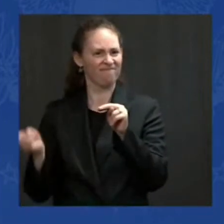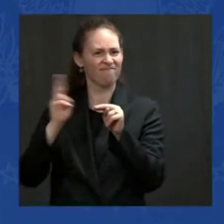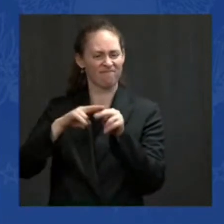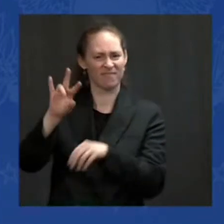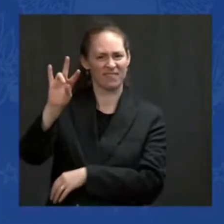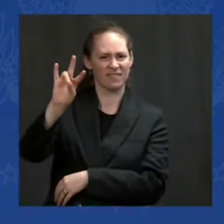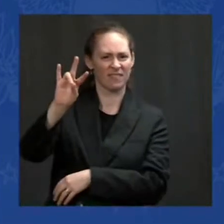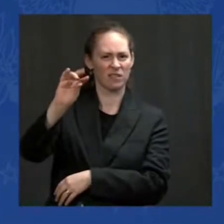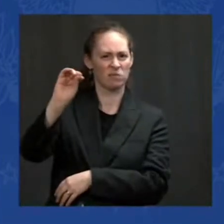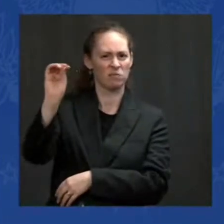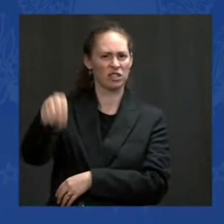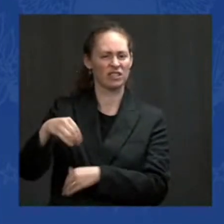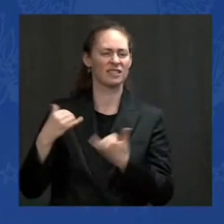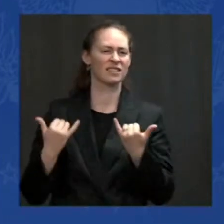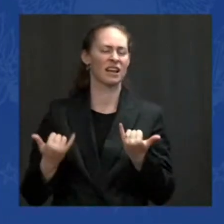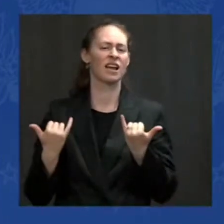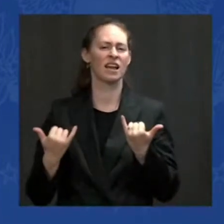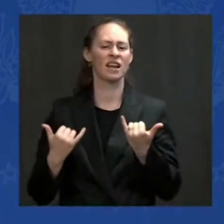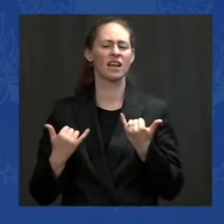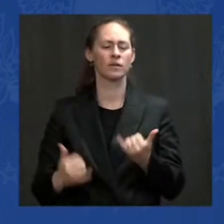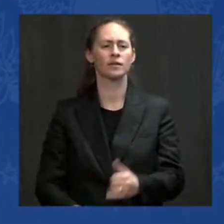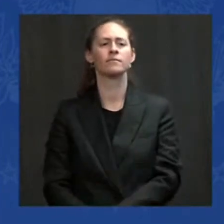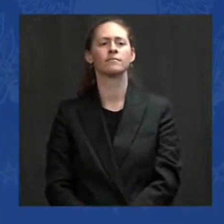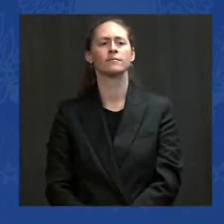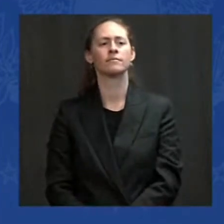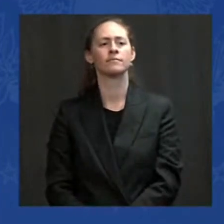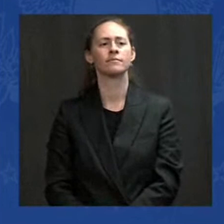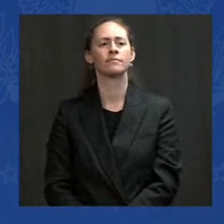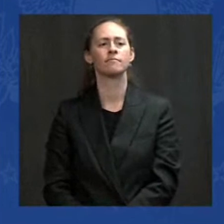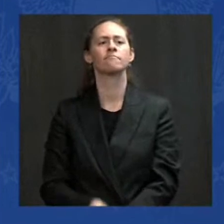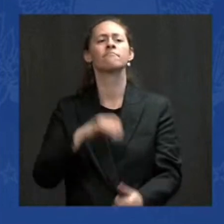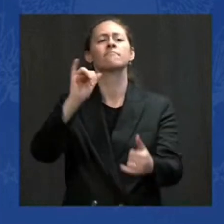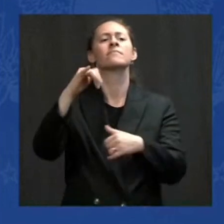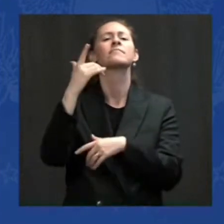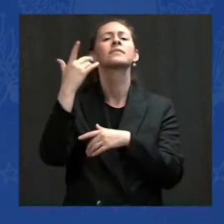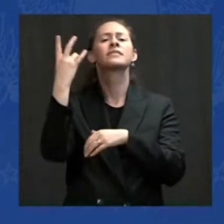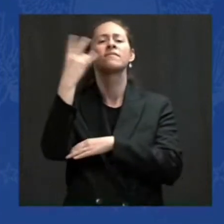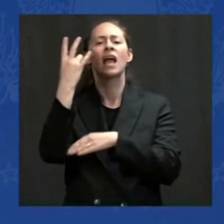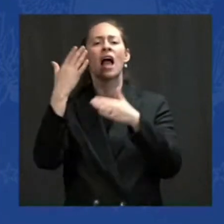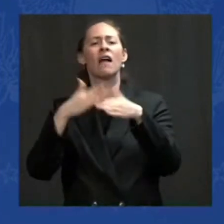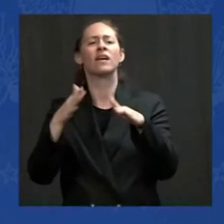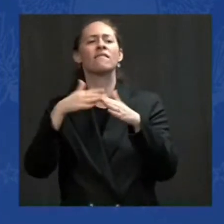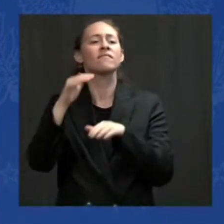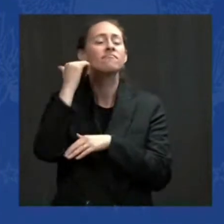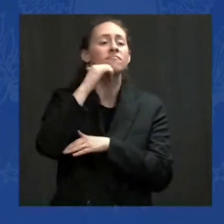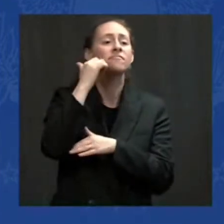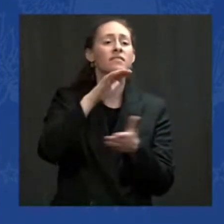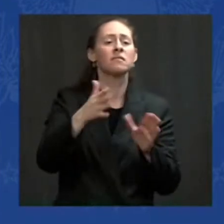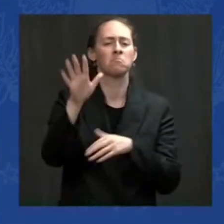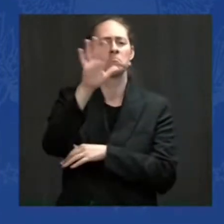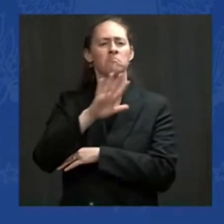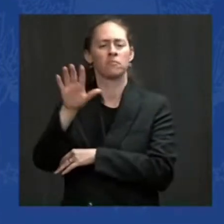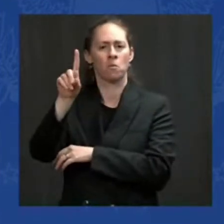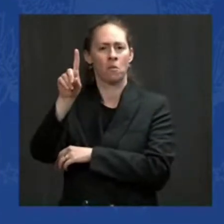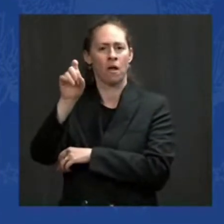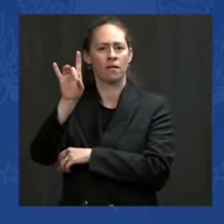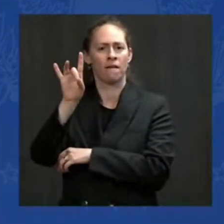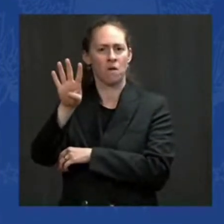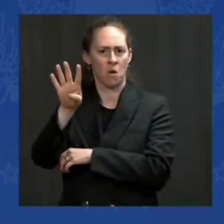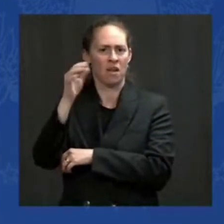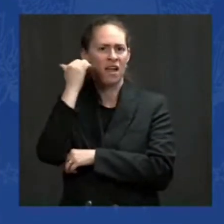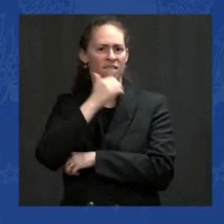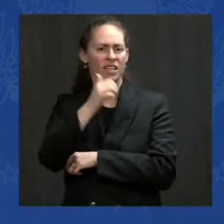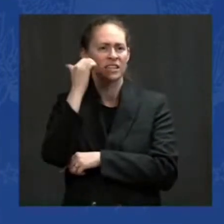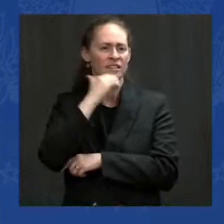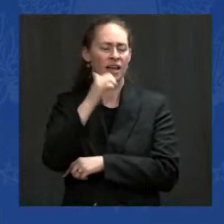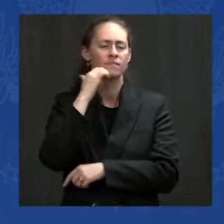prior 7-day average. And the 7-day average of daily deaths is about 184 per day. These numbers and